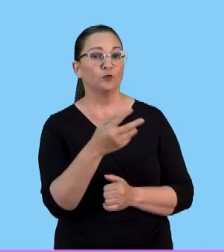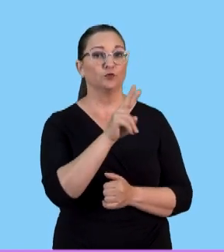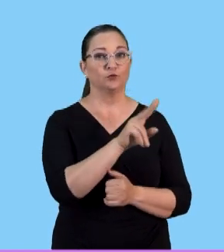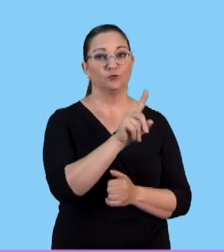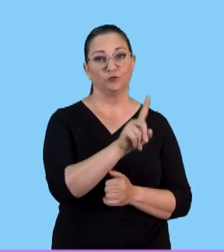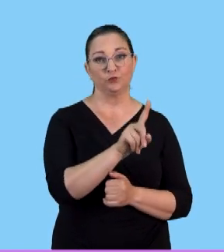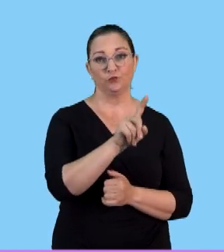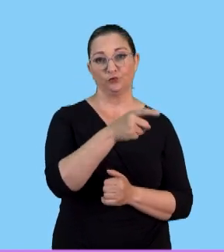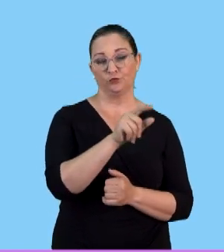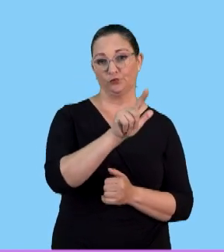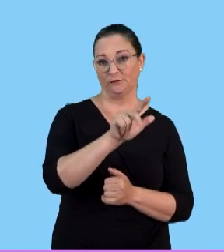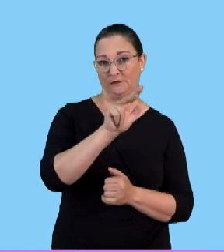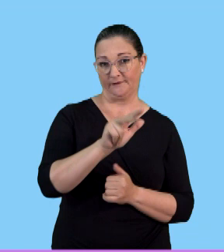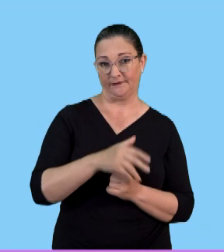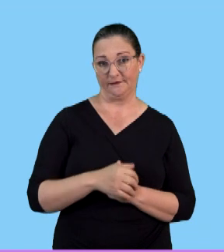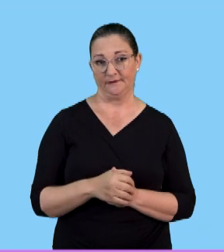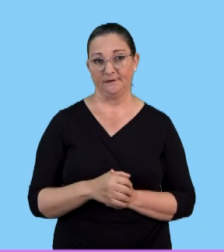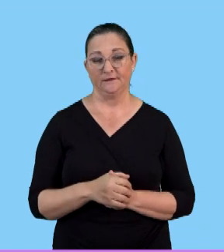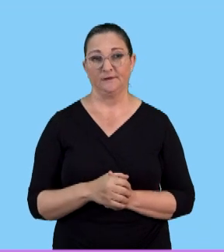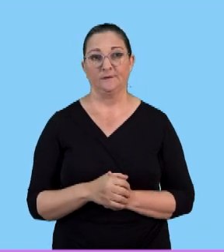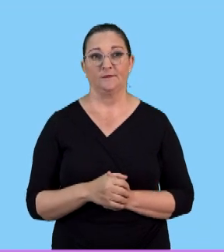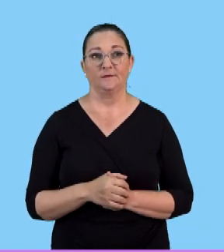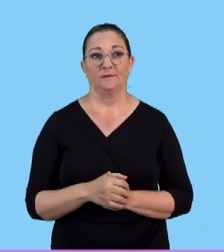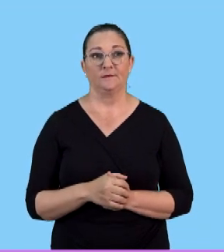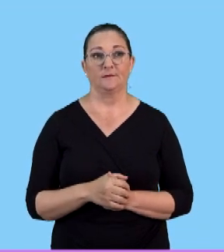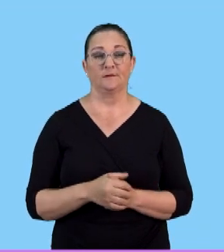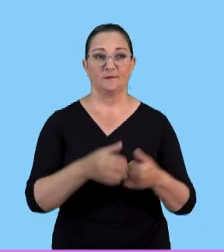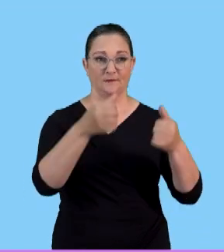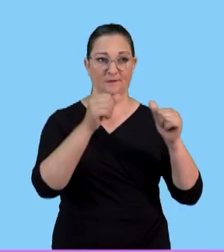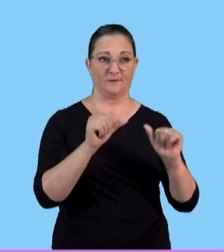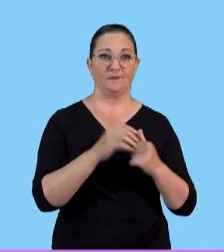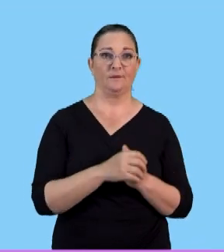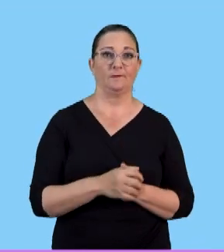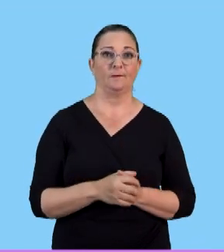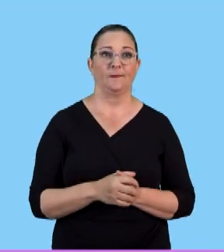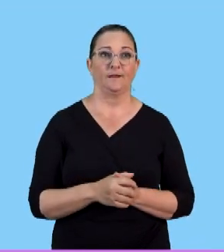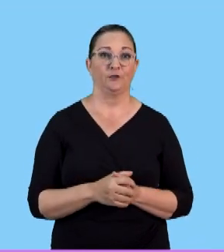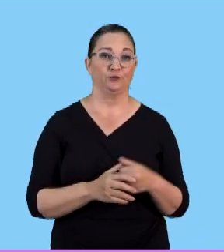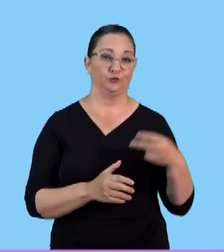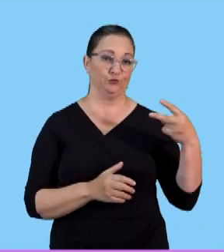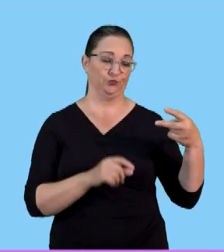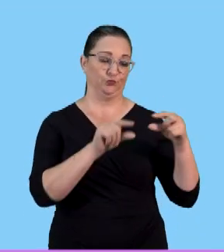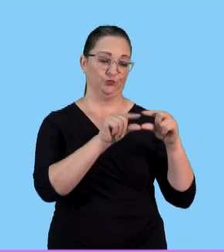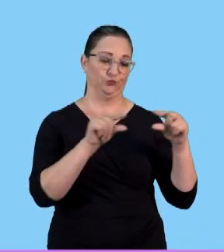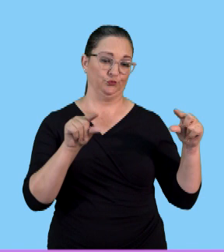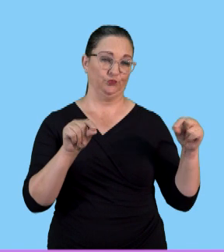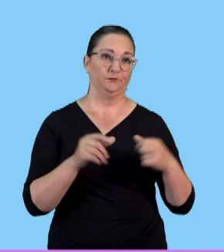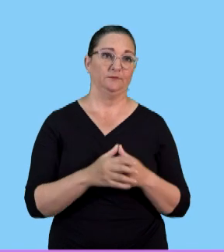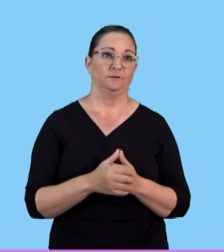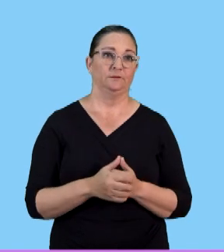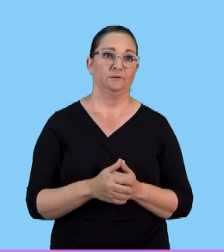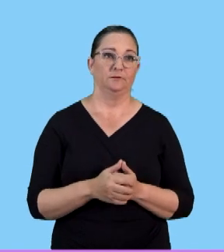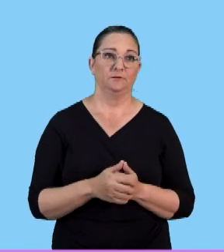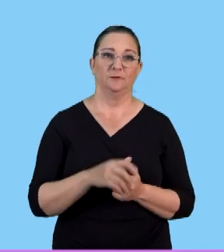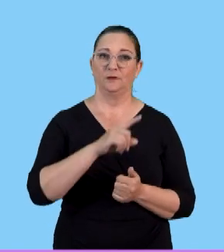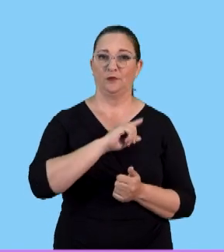of 21 rand 78 cents. Then we go to block number 2,